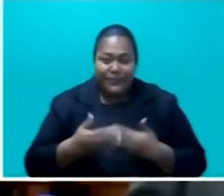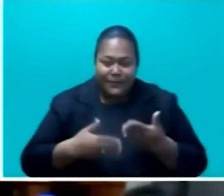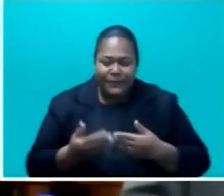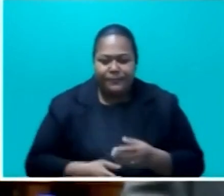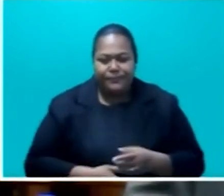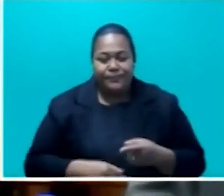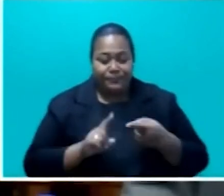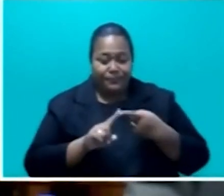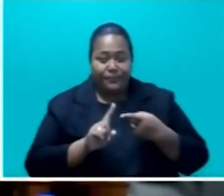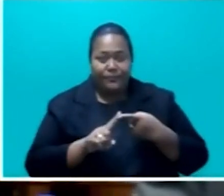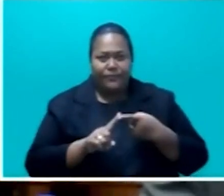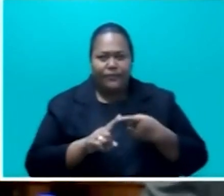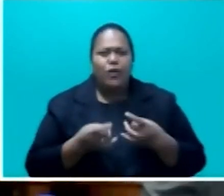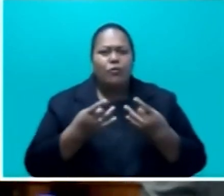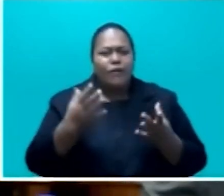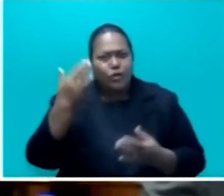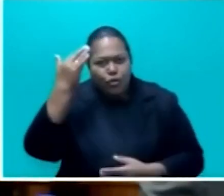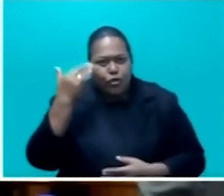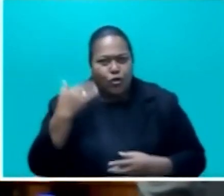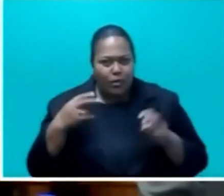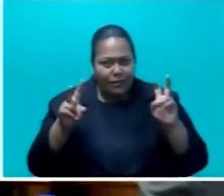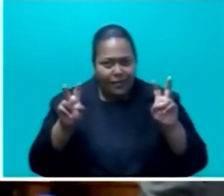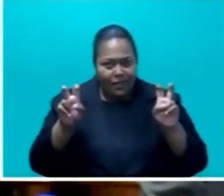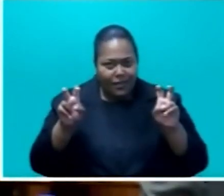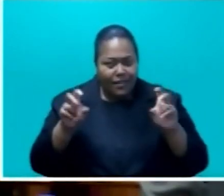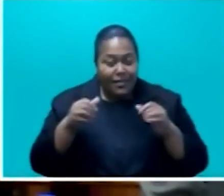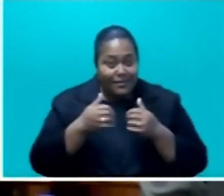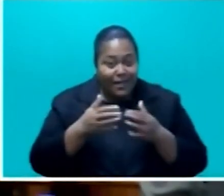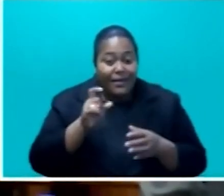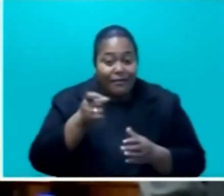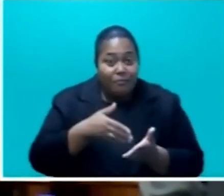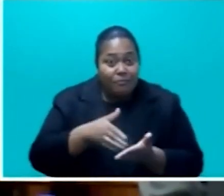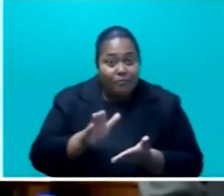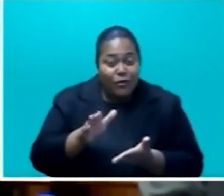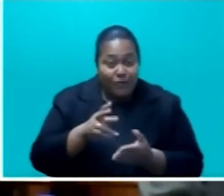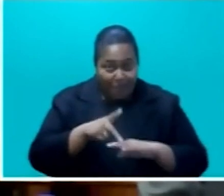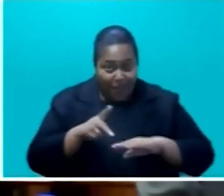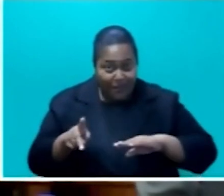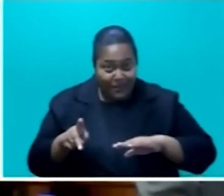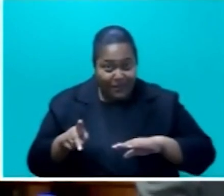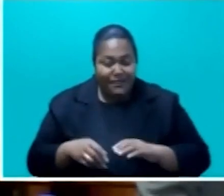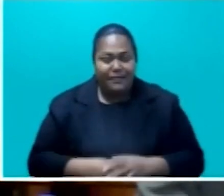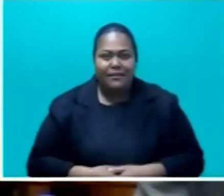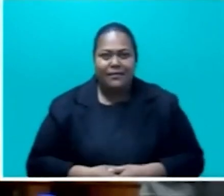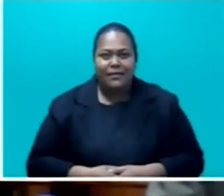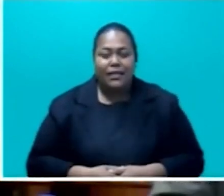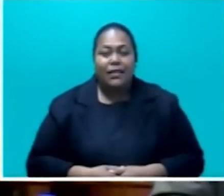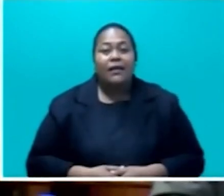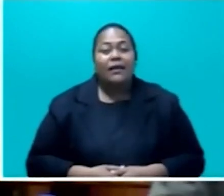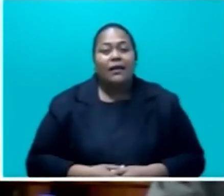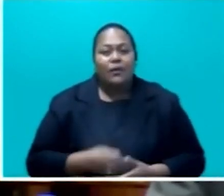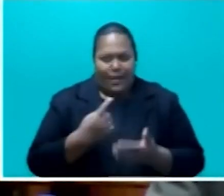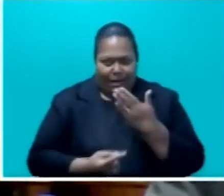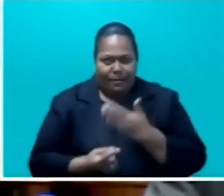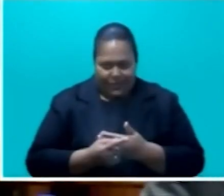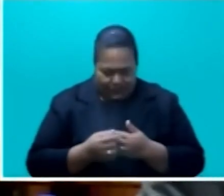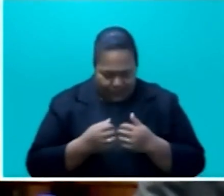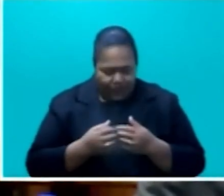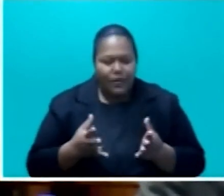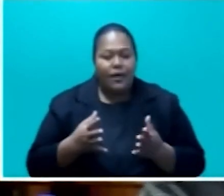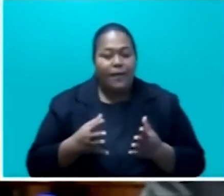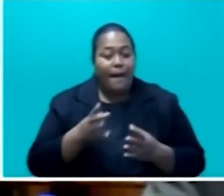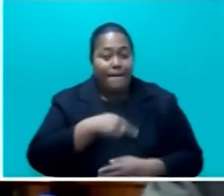sir, consultations were held with the Ministry of Communication, members of the media industry, and the Office of the Solicitor General. I